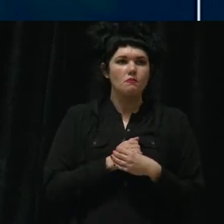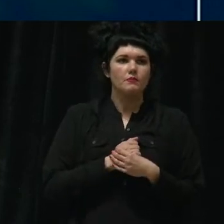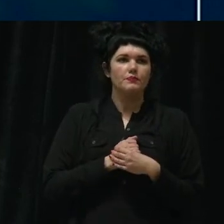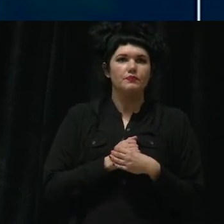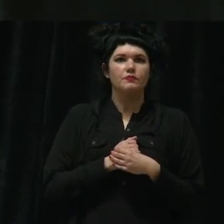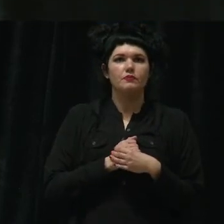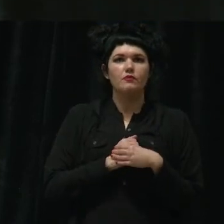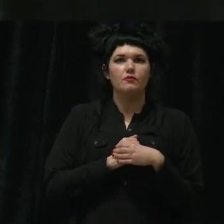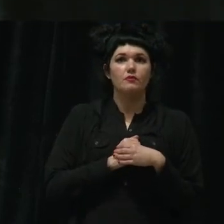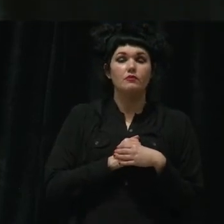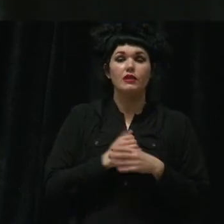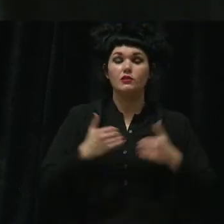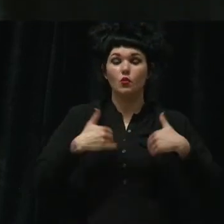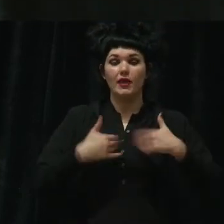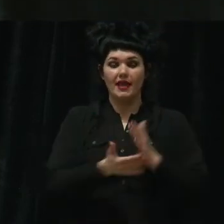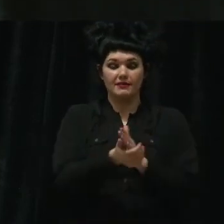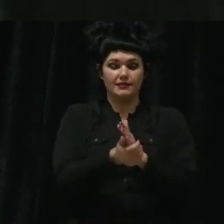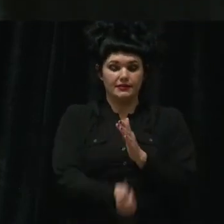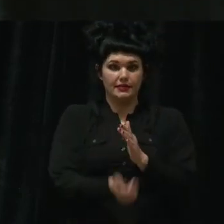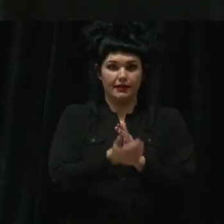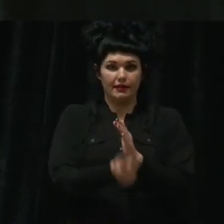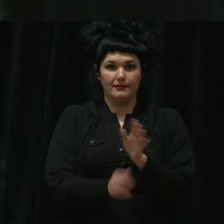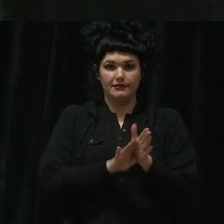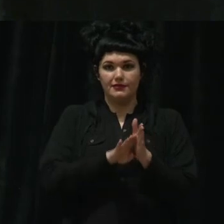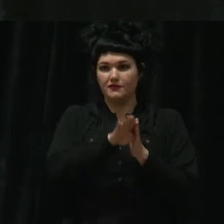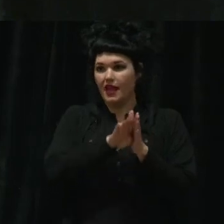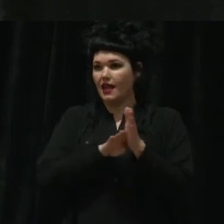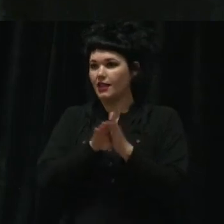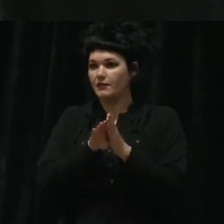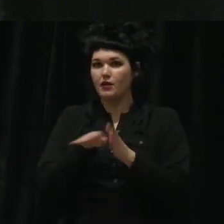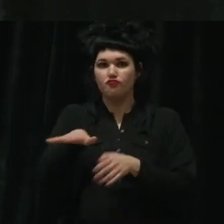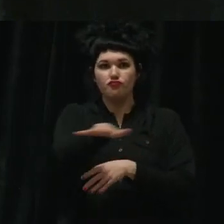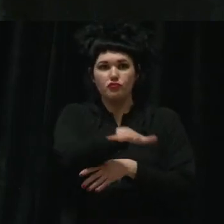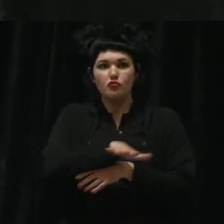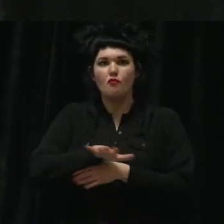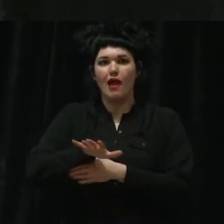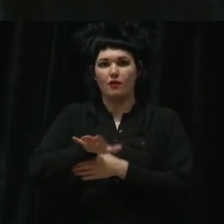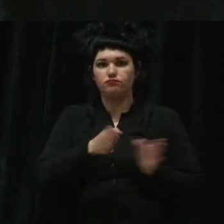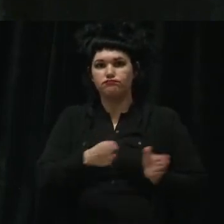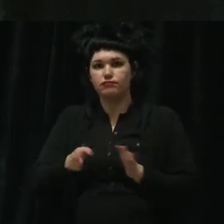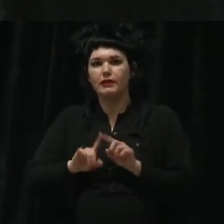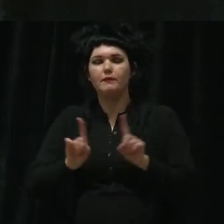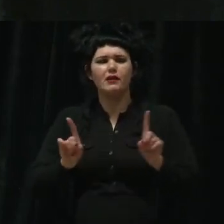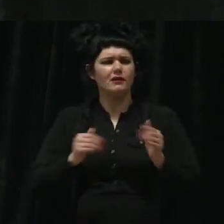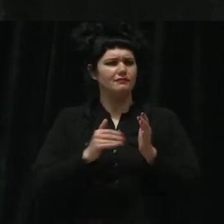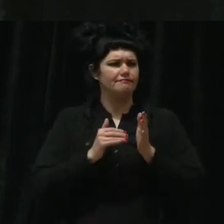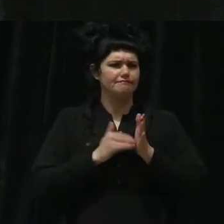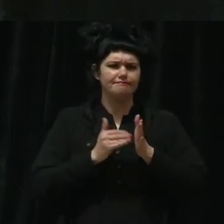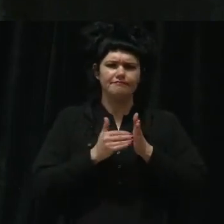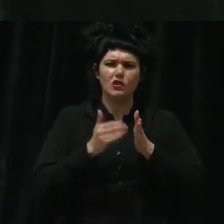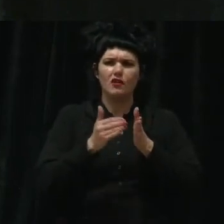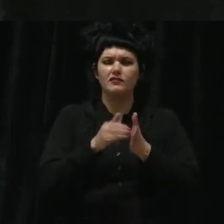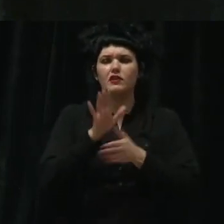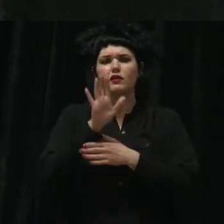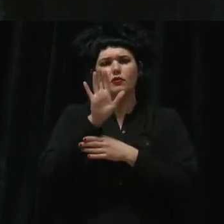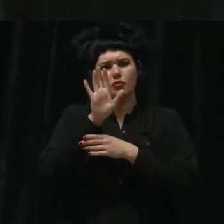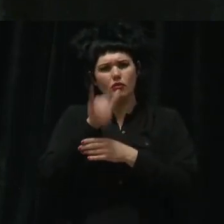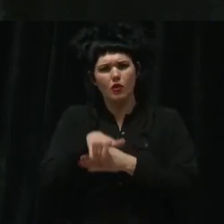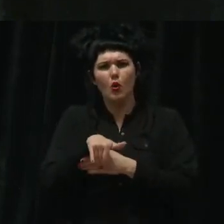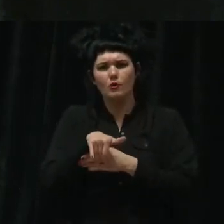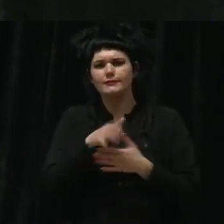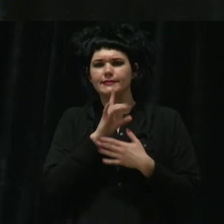got skill development throughout, but oftentimes the tensions that are a necessary part of